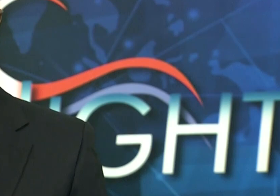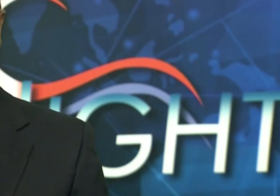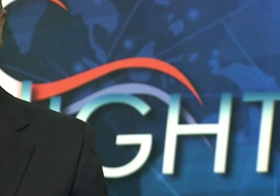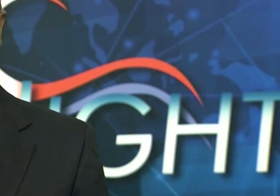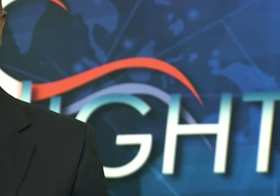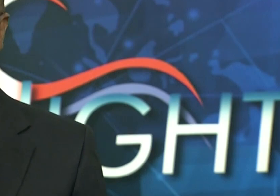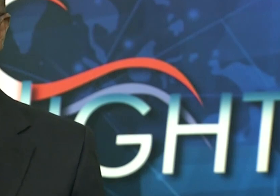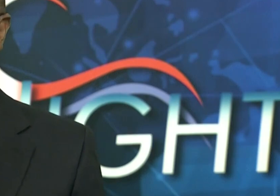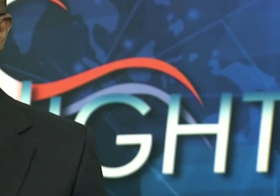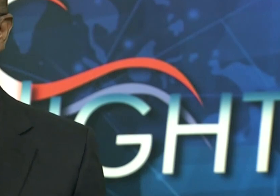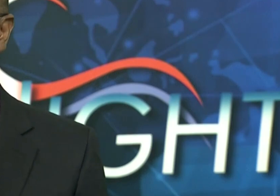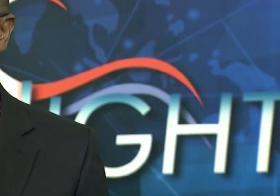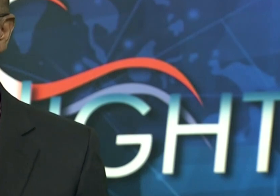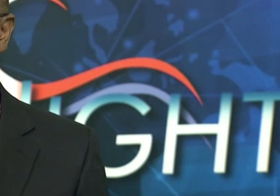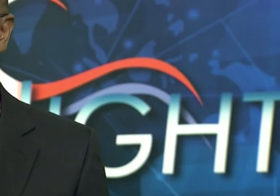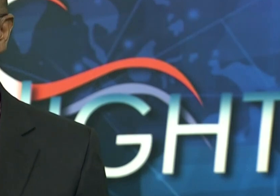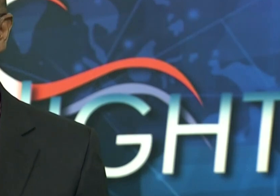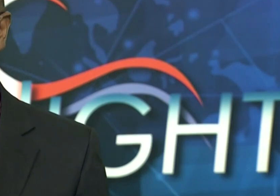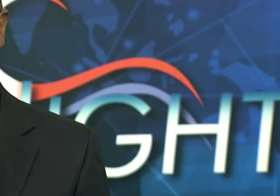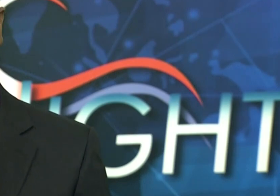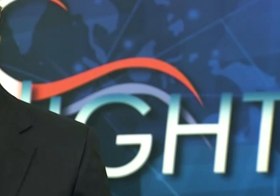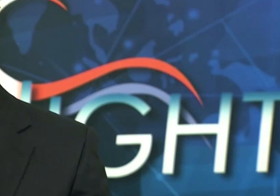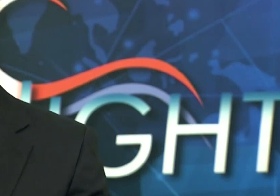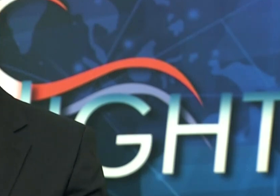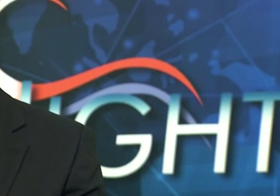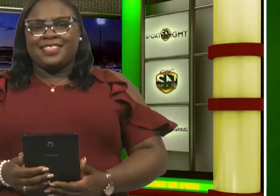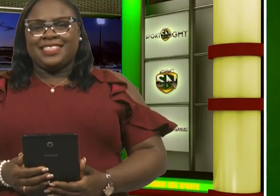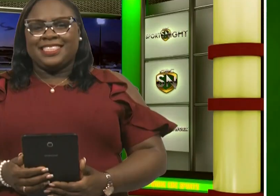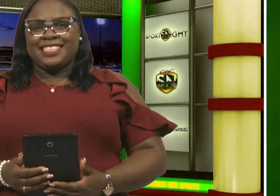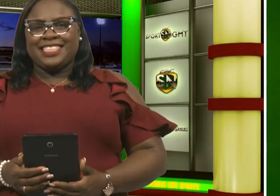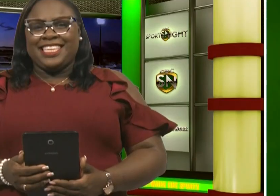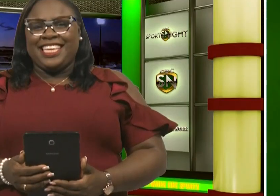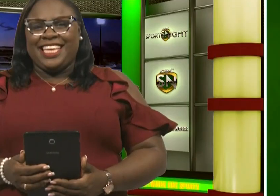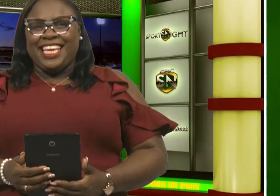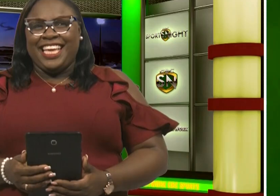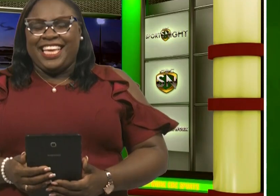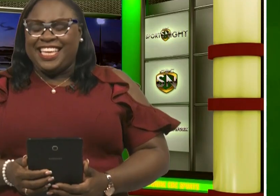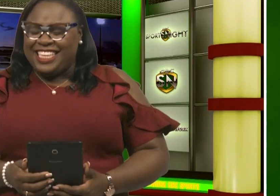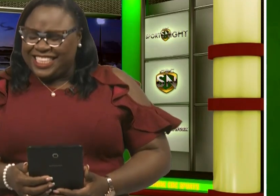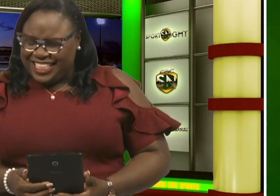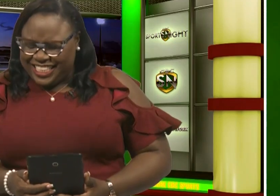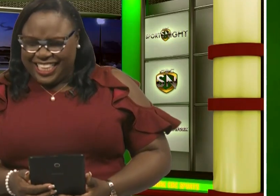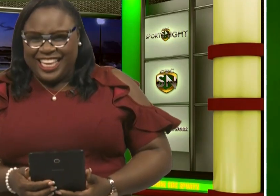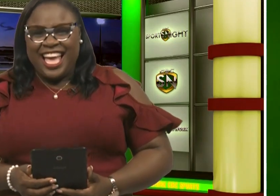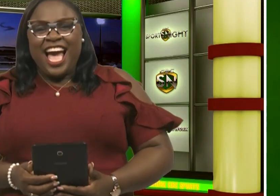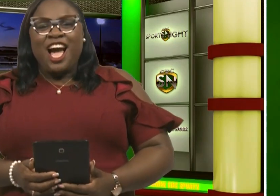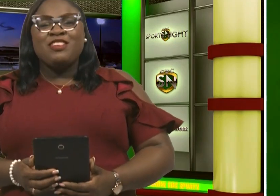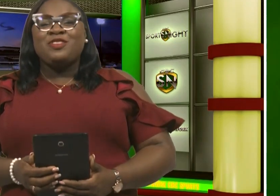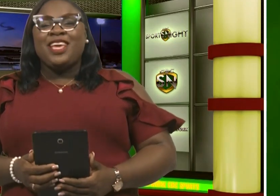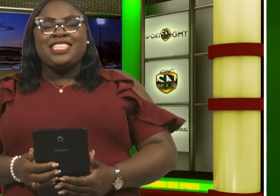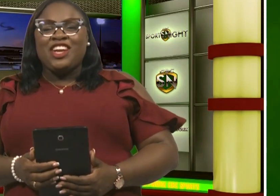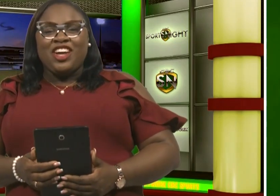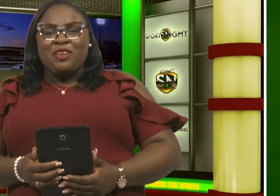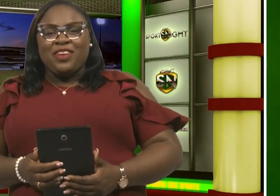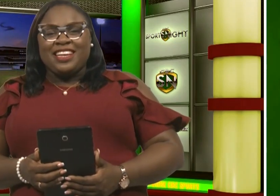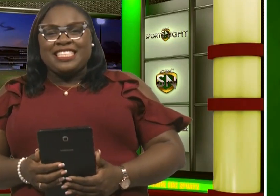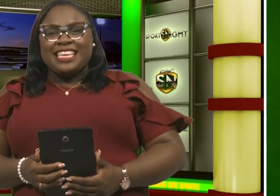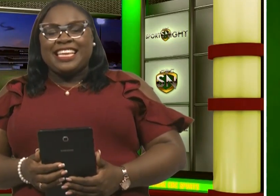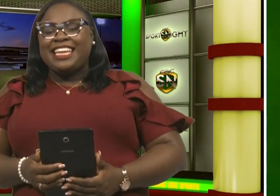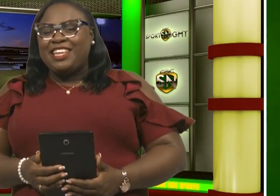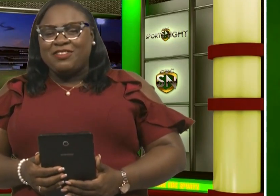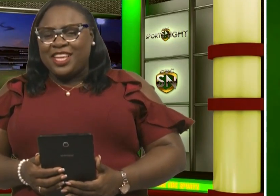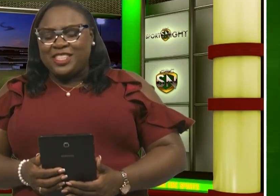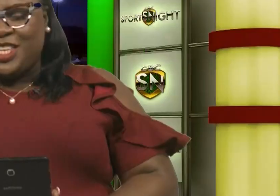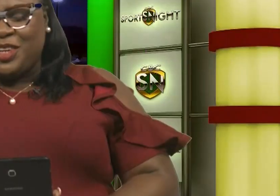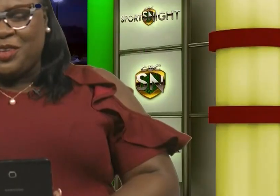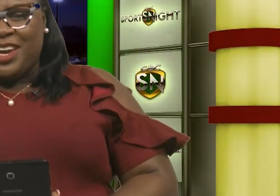Time for us to turn our attention now to sports with Anne-Marie Burke. And thank you for wearing my school scarves tonight, Anne-Marie. I was waiting on it, Paris. So